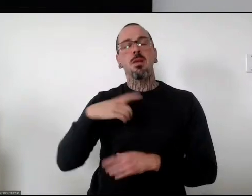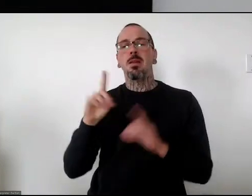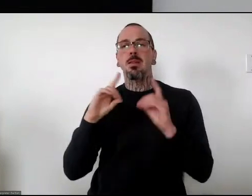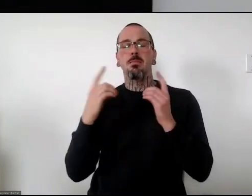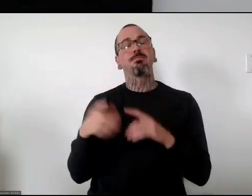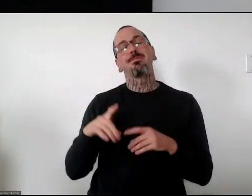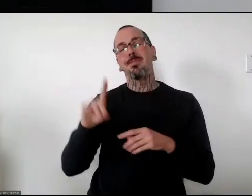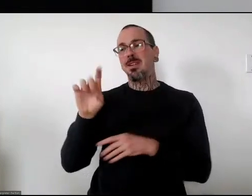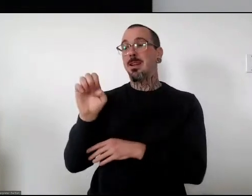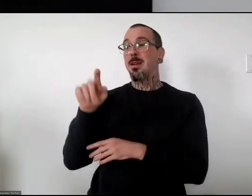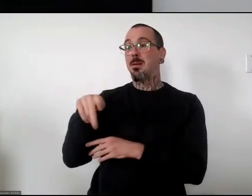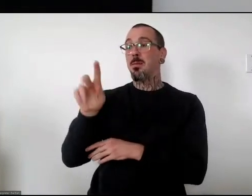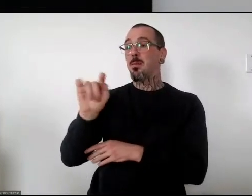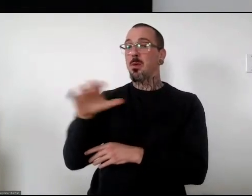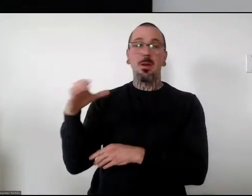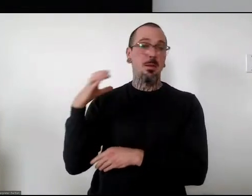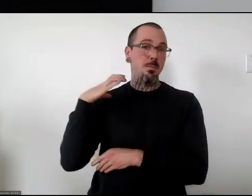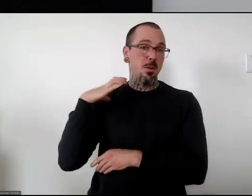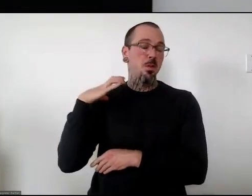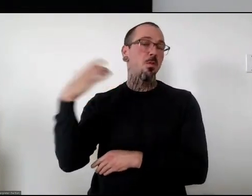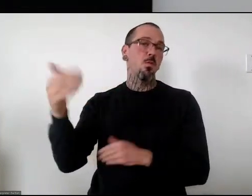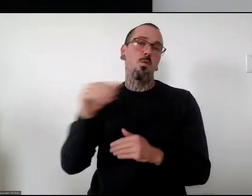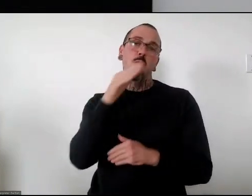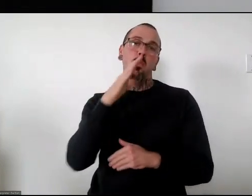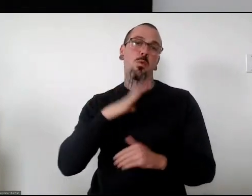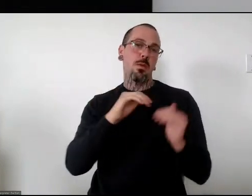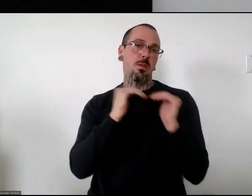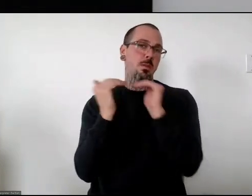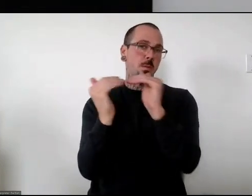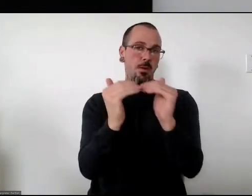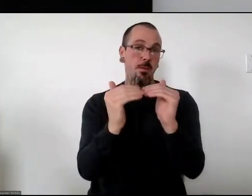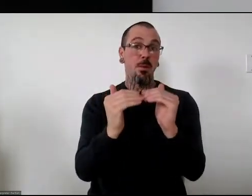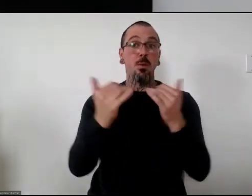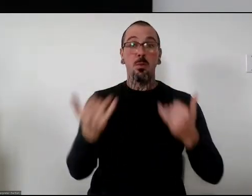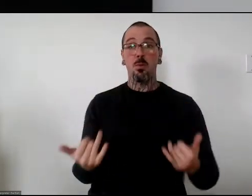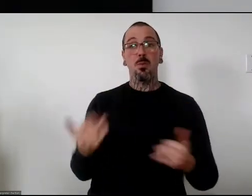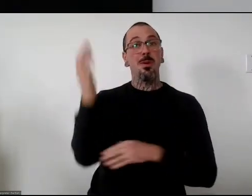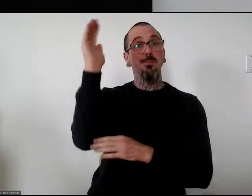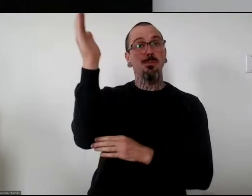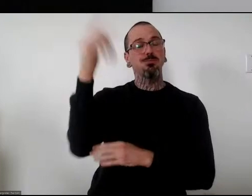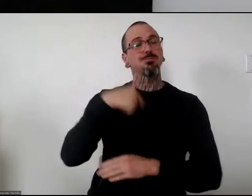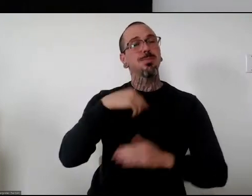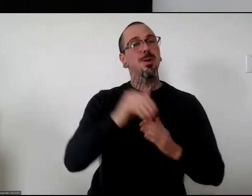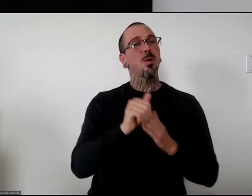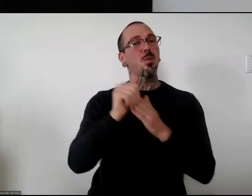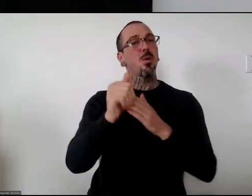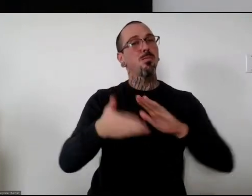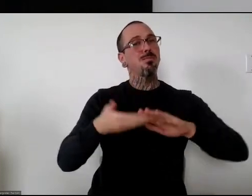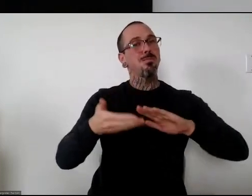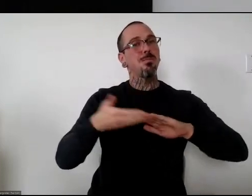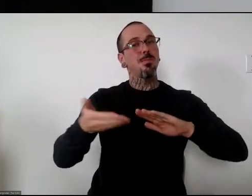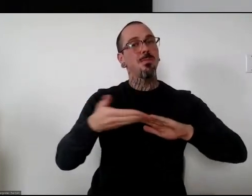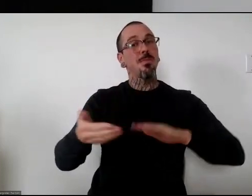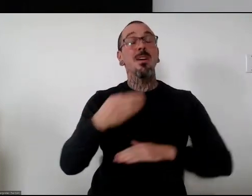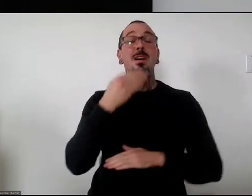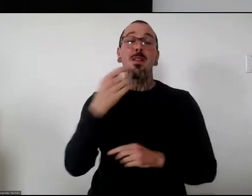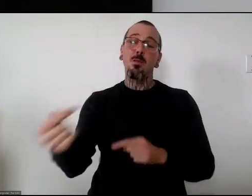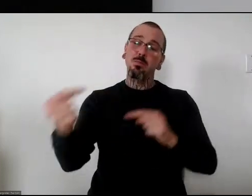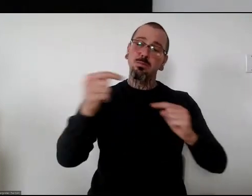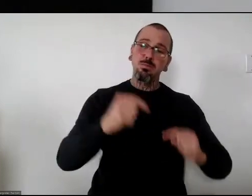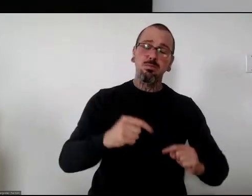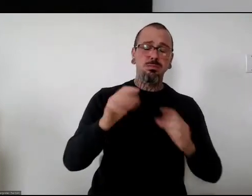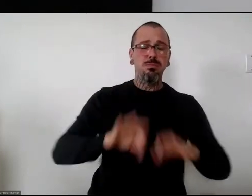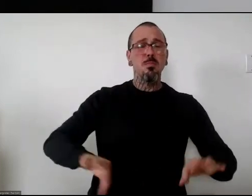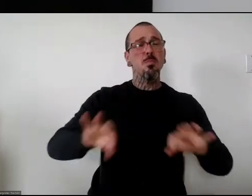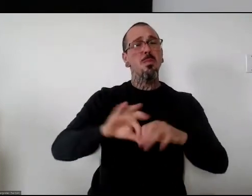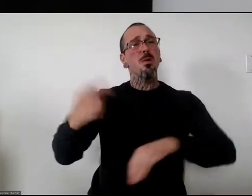I'll be the MC for today's event and I'm so glad that you could all be here to mark this meaningful day with us. Just